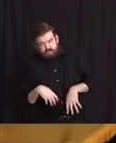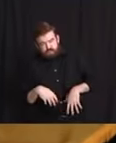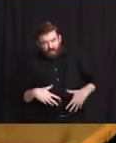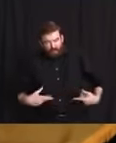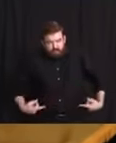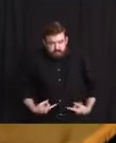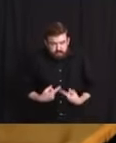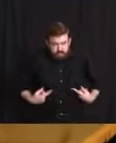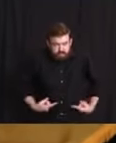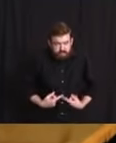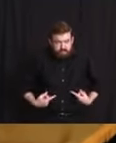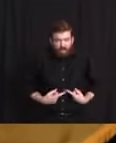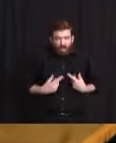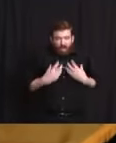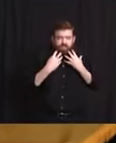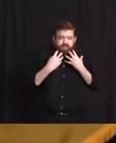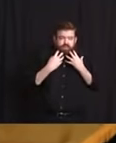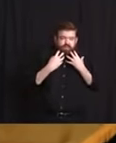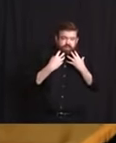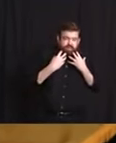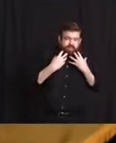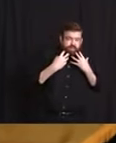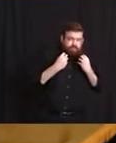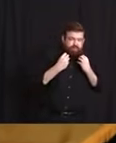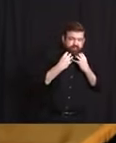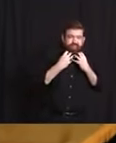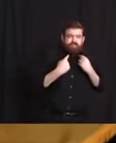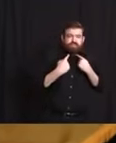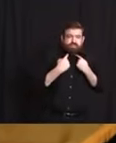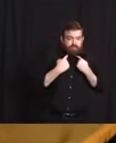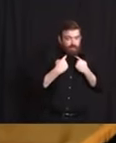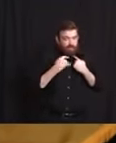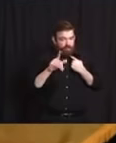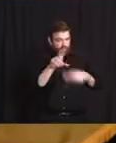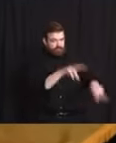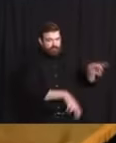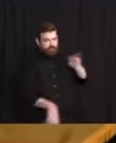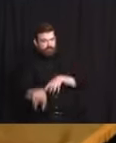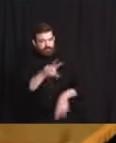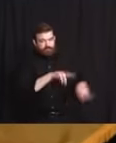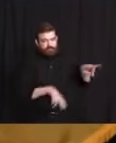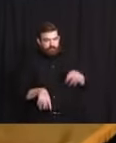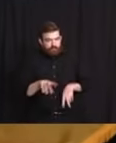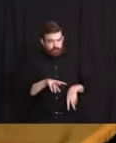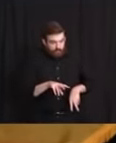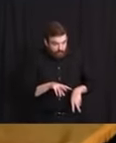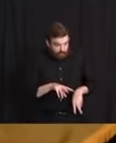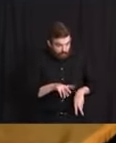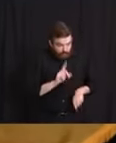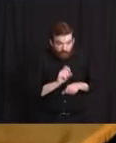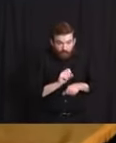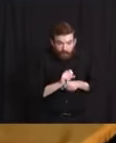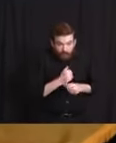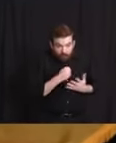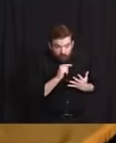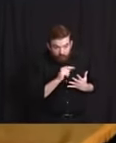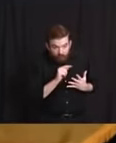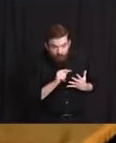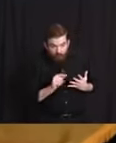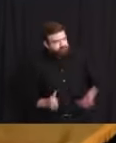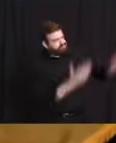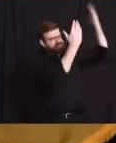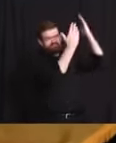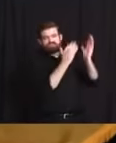node or gland on one side of the neck. A fact sheet for parents is available on the department's